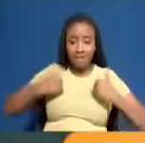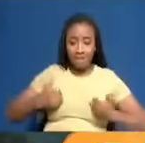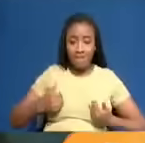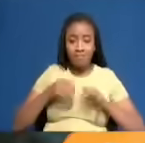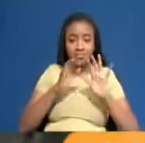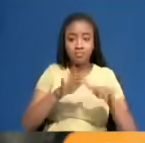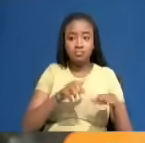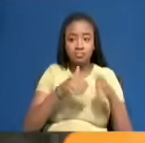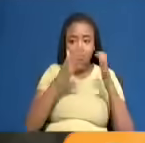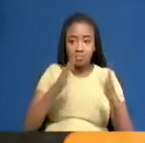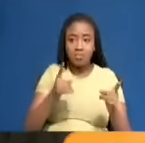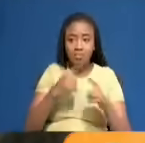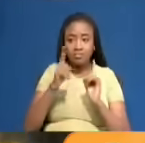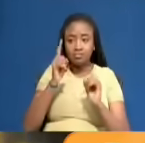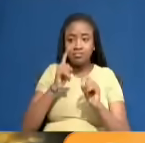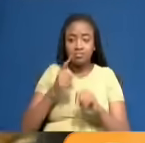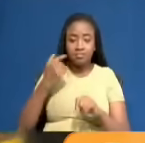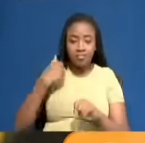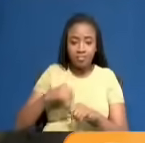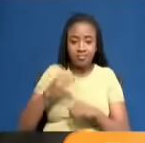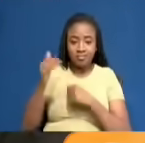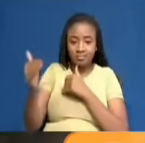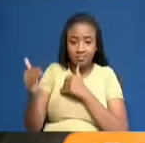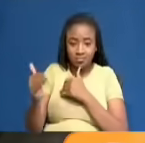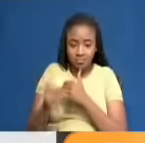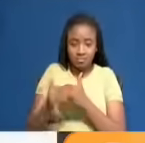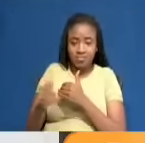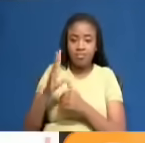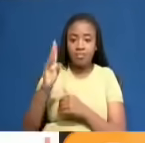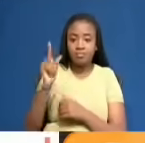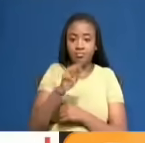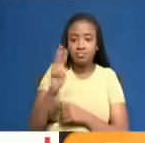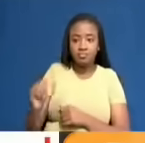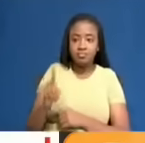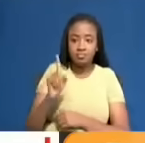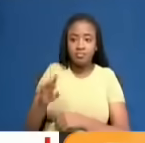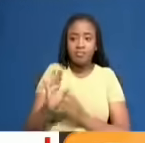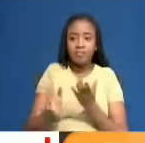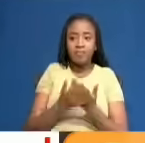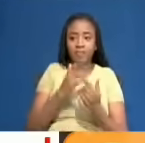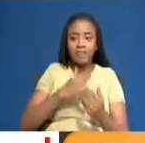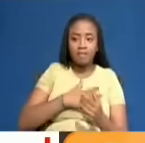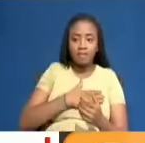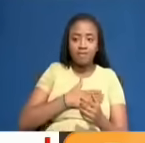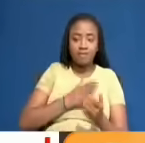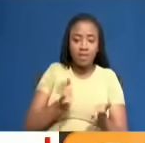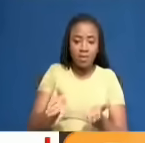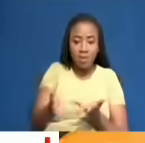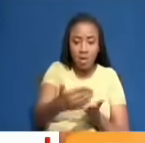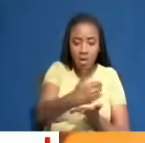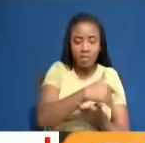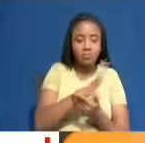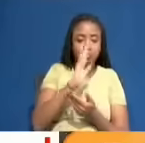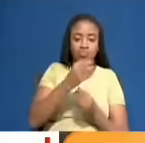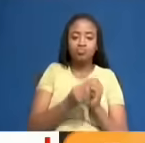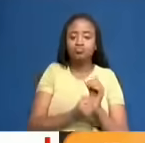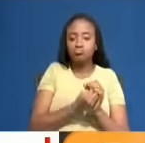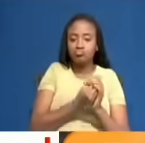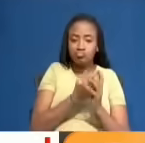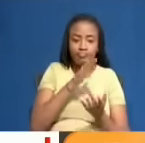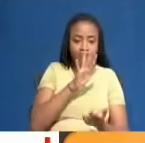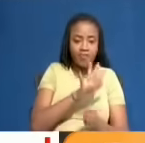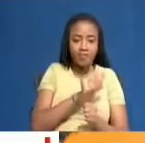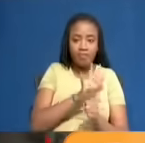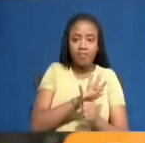dam big like this, do you know how the soil will be moist? Do you know how our crop, do you know how our harvest will be? Today we are